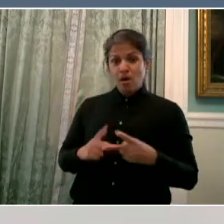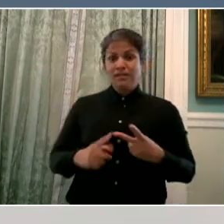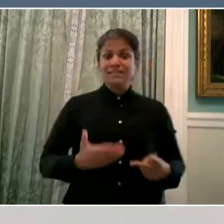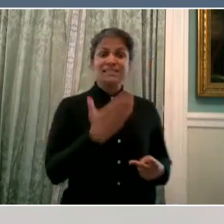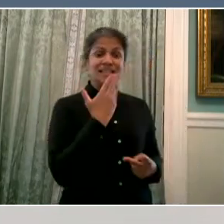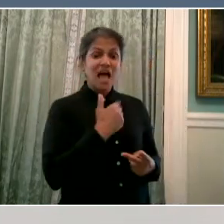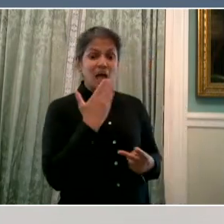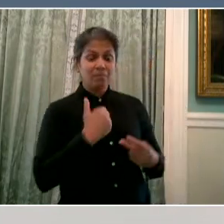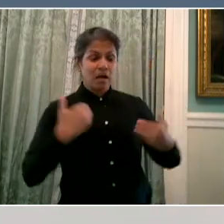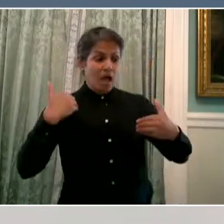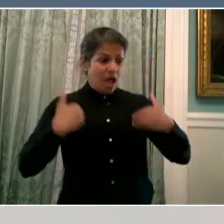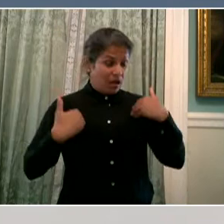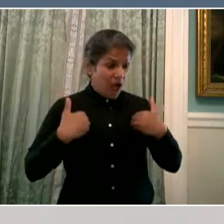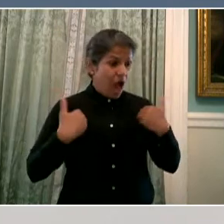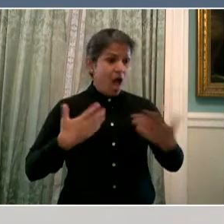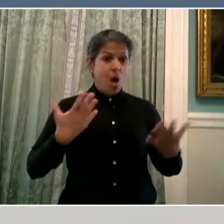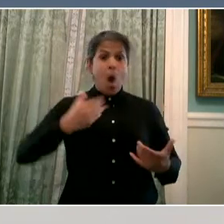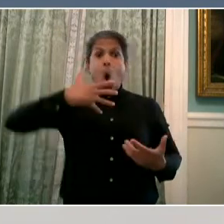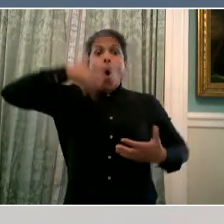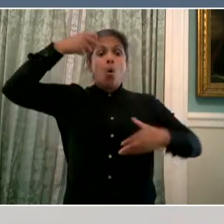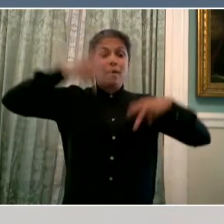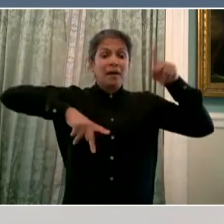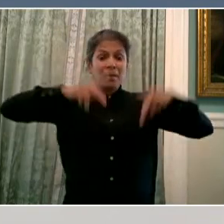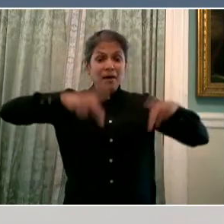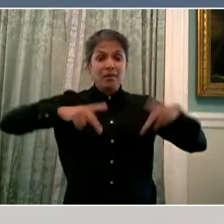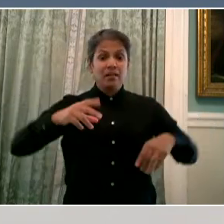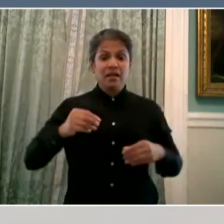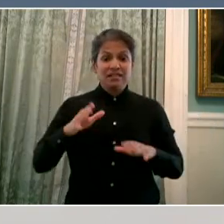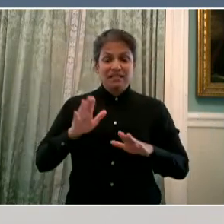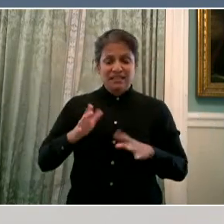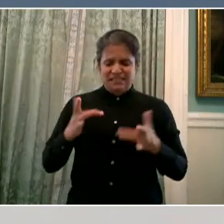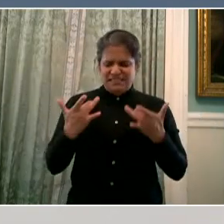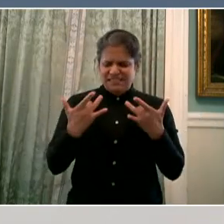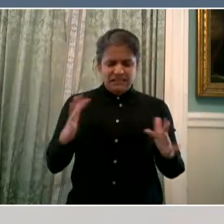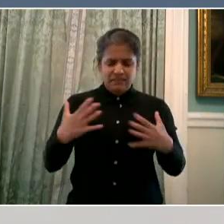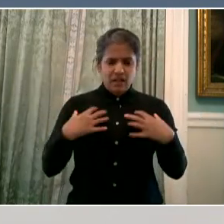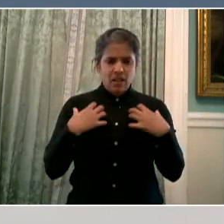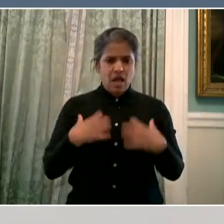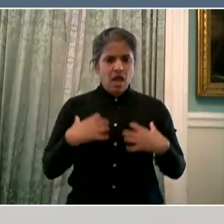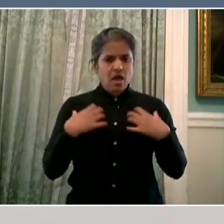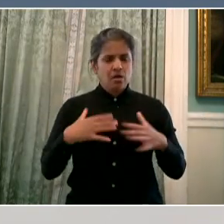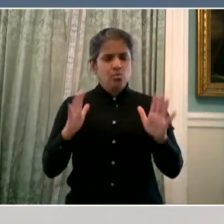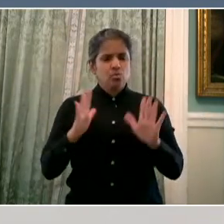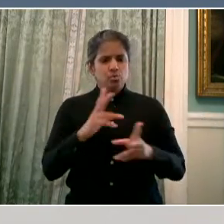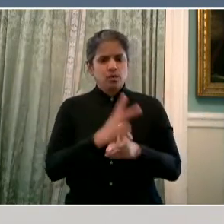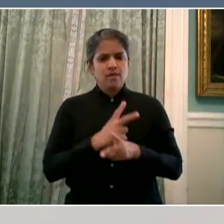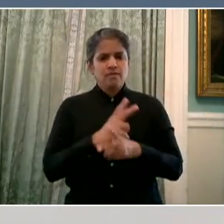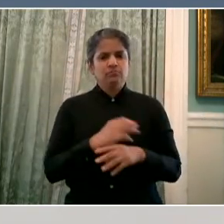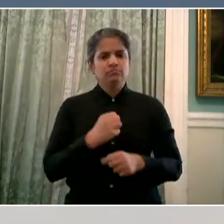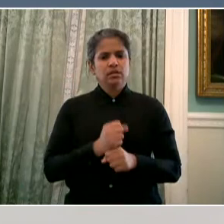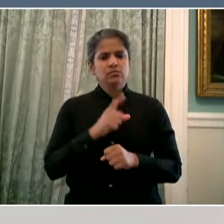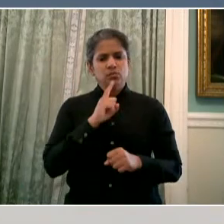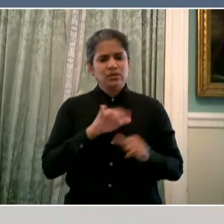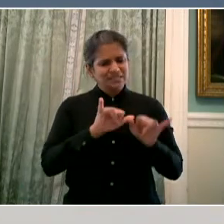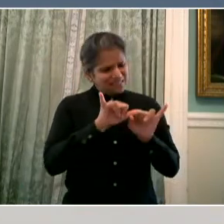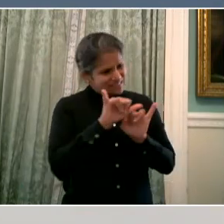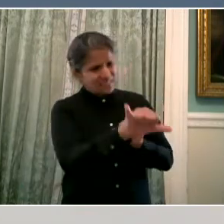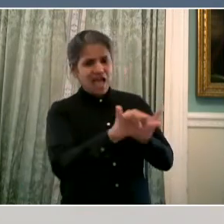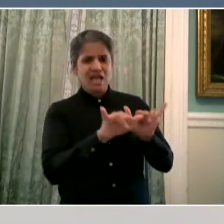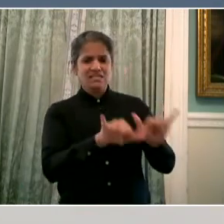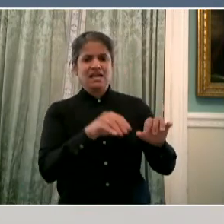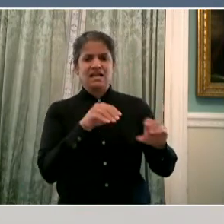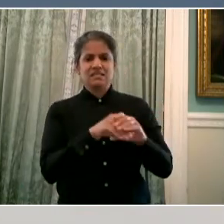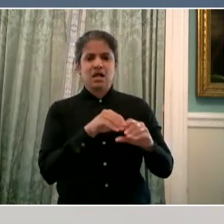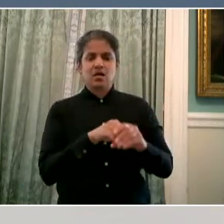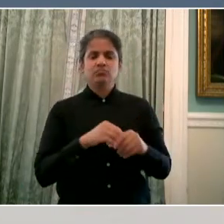conditions in the air. These people should limit time outdoors and should avoid prolonged and intense outdoor activities. For all New